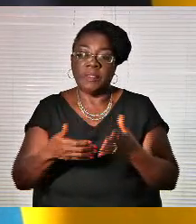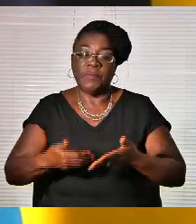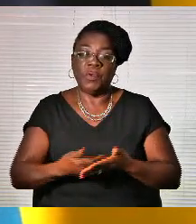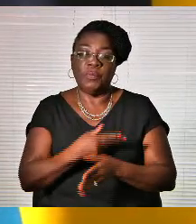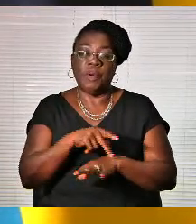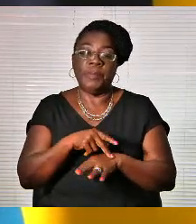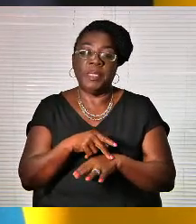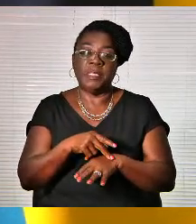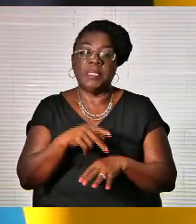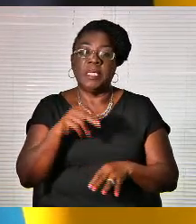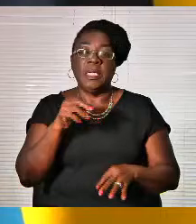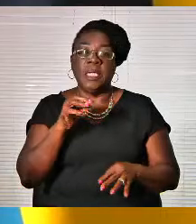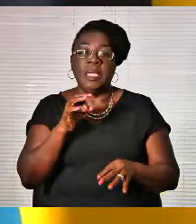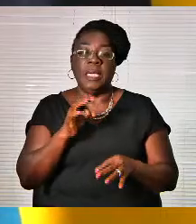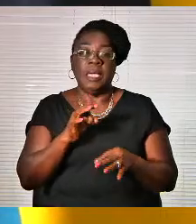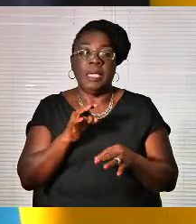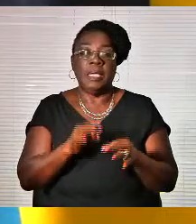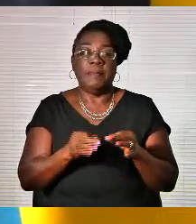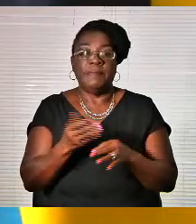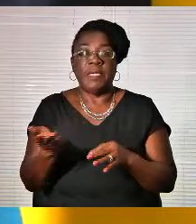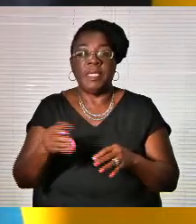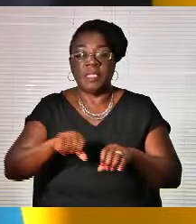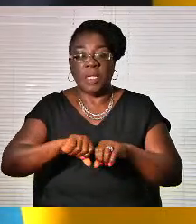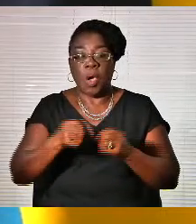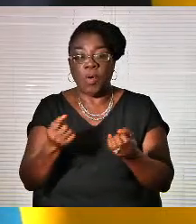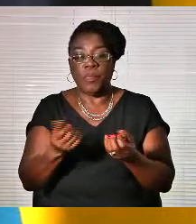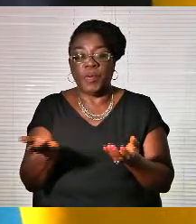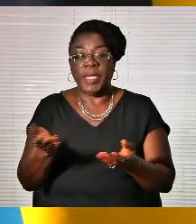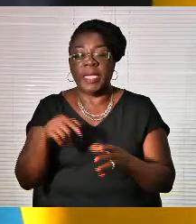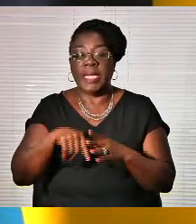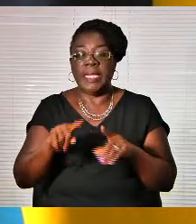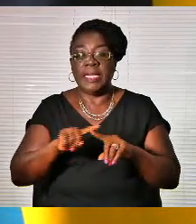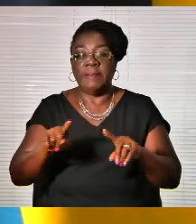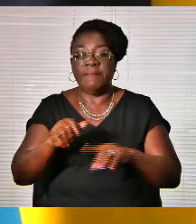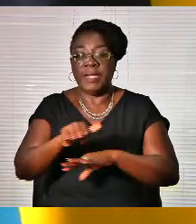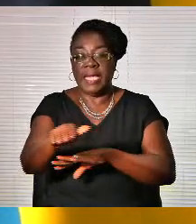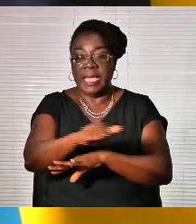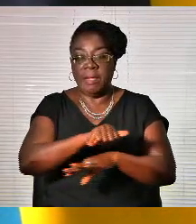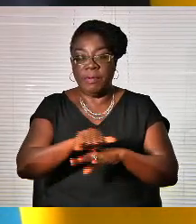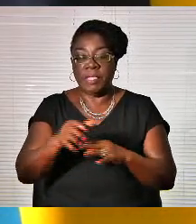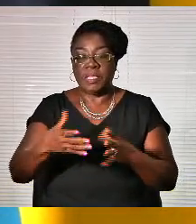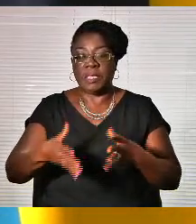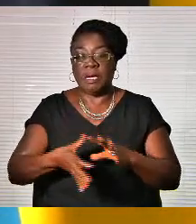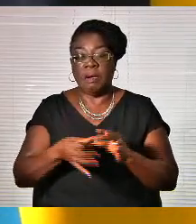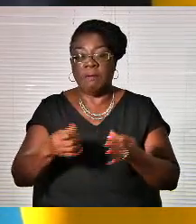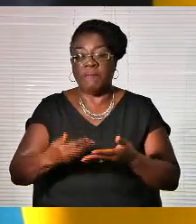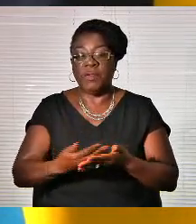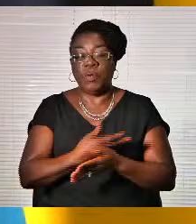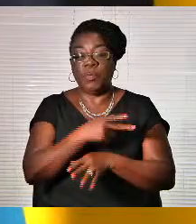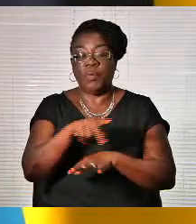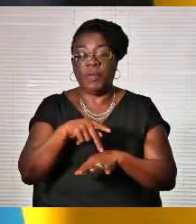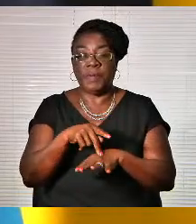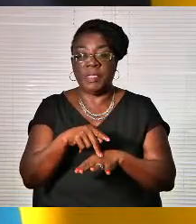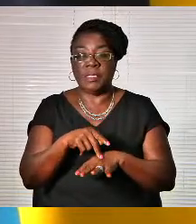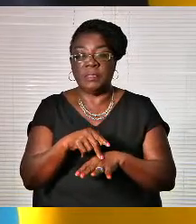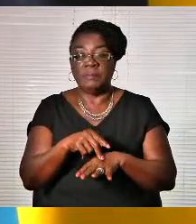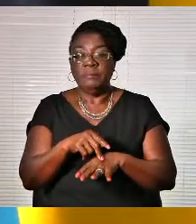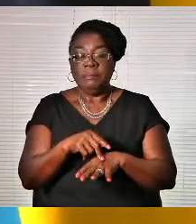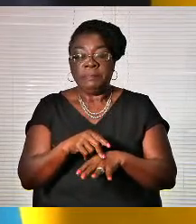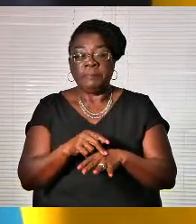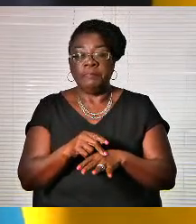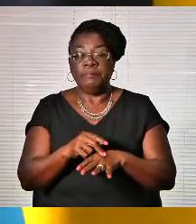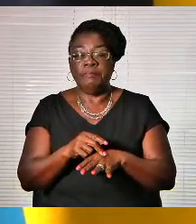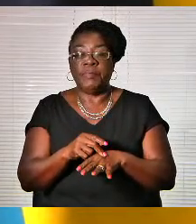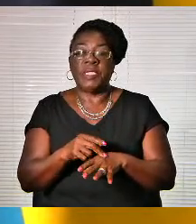the event that there's an outbreak there. But as we saw on the map that was presented today, there seem to be COVID cases across